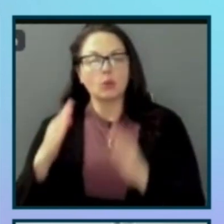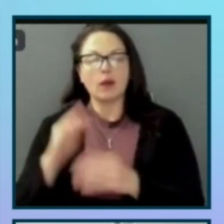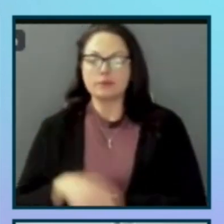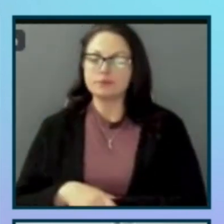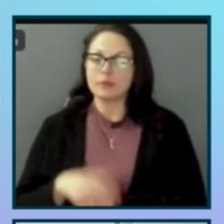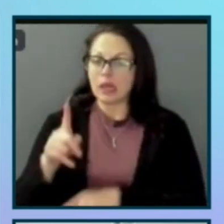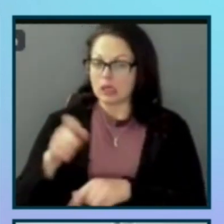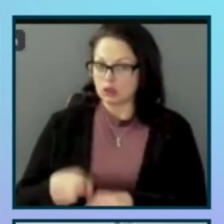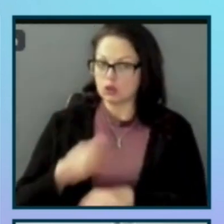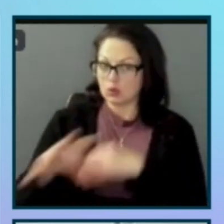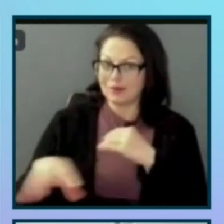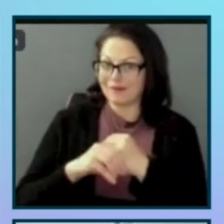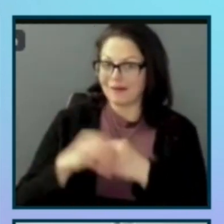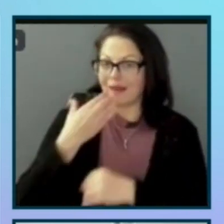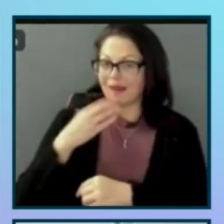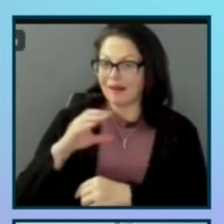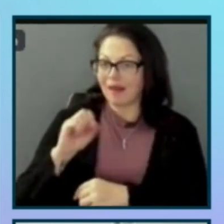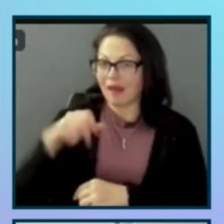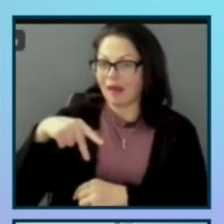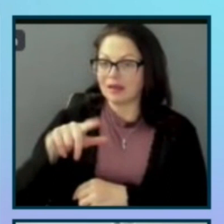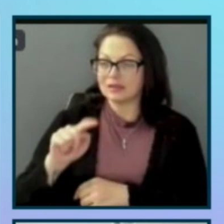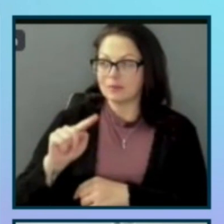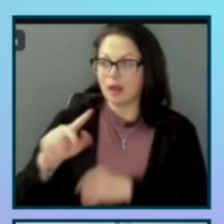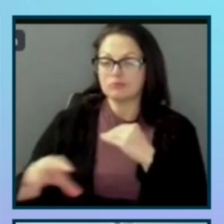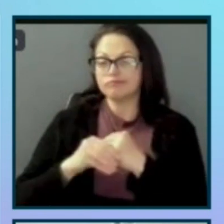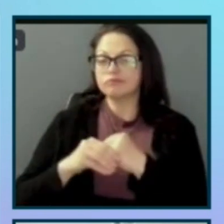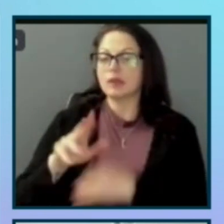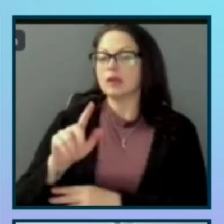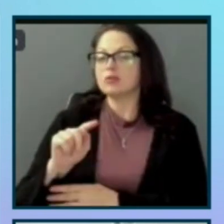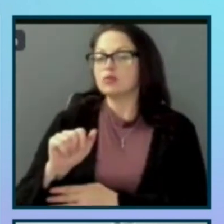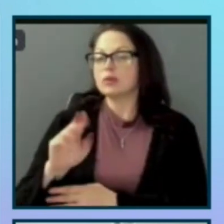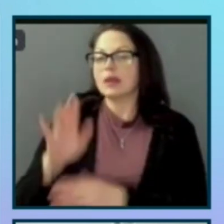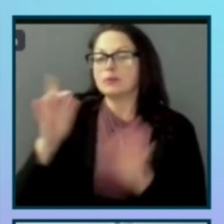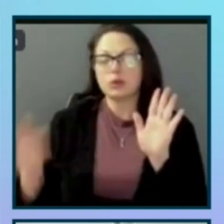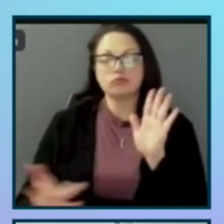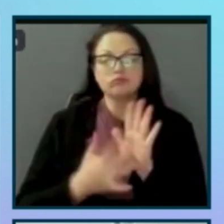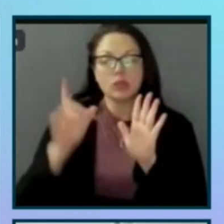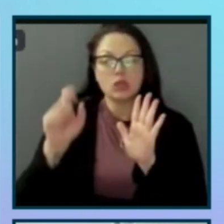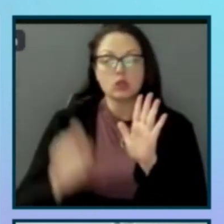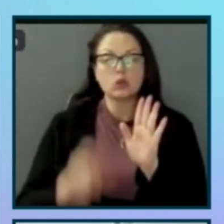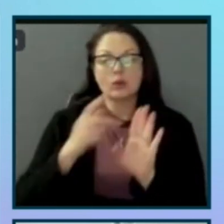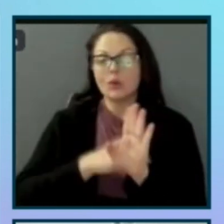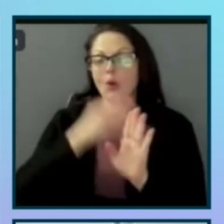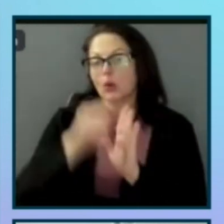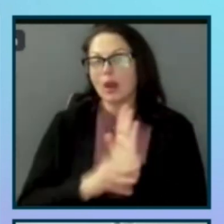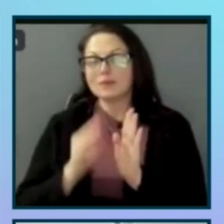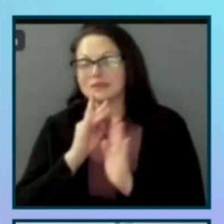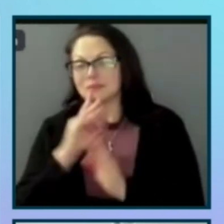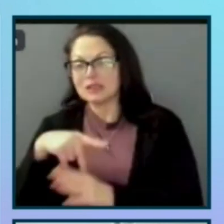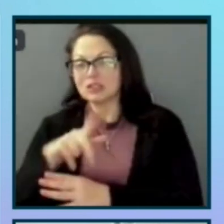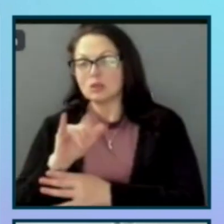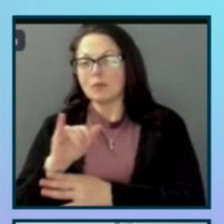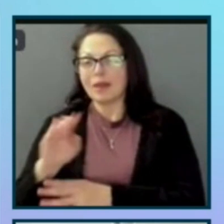prototype tab on Adobe XD. So when you tap on an element, you can program a speech playback event and type in the screen reader